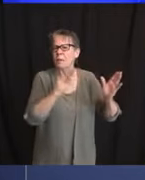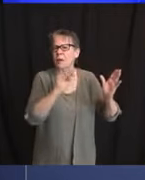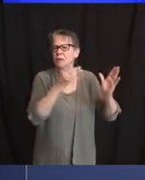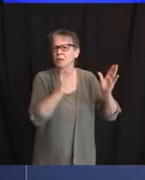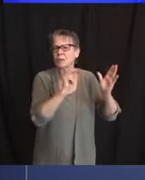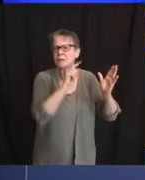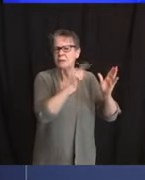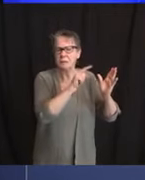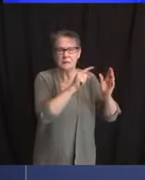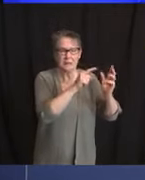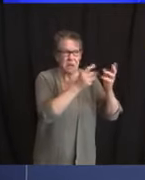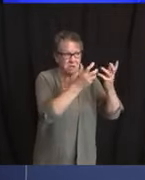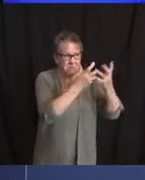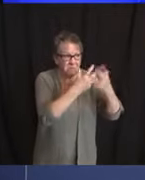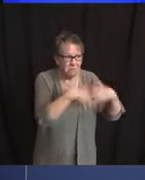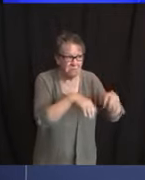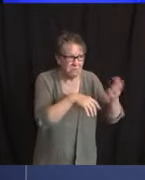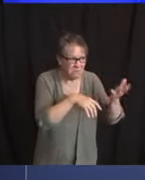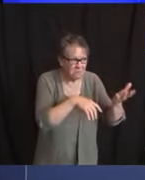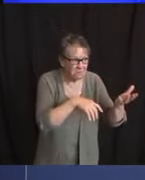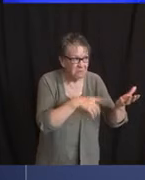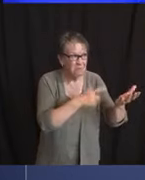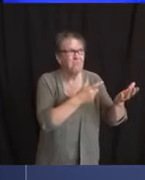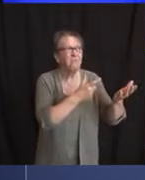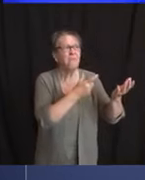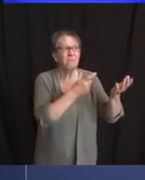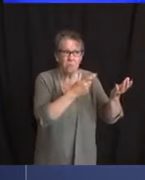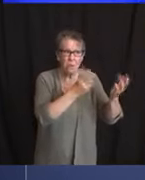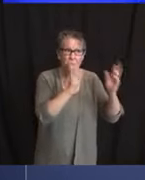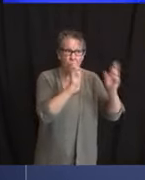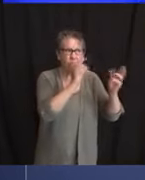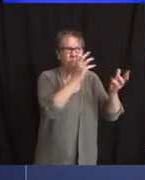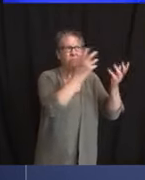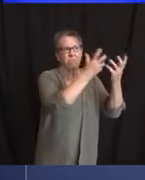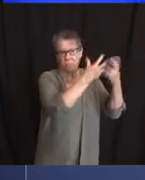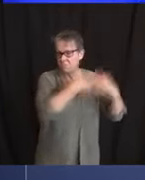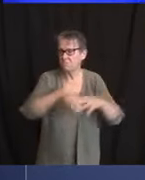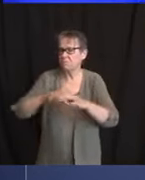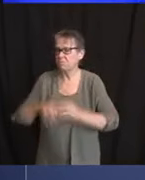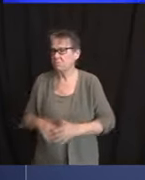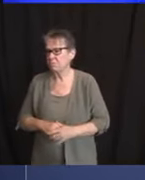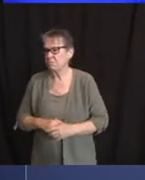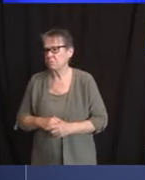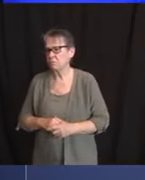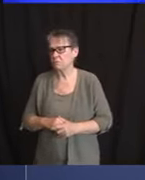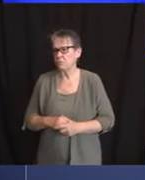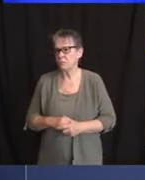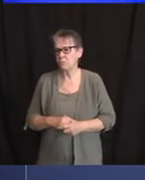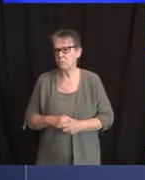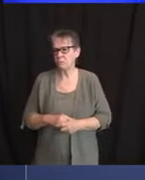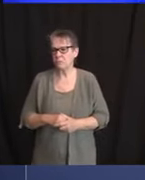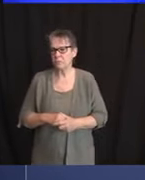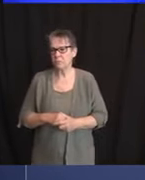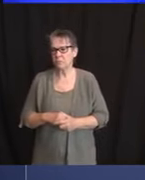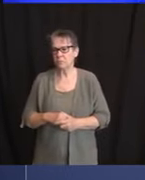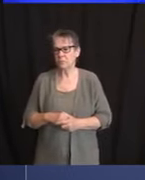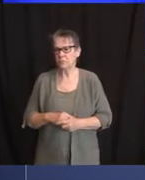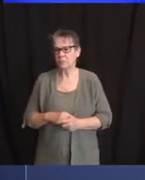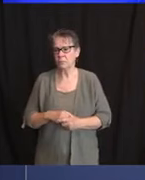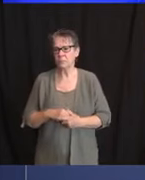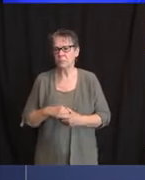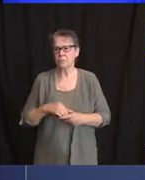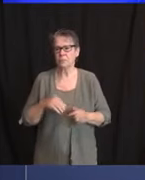unfortunately second only to New York in the number of cases, and our economy has been hit harder and longer than most. The